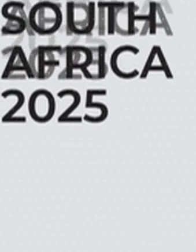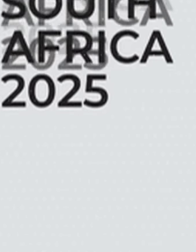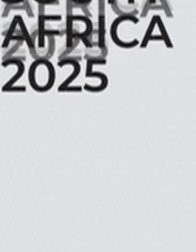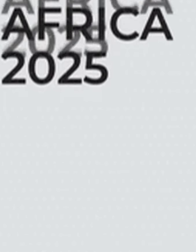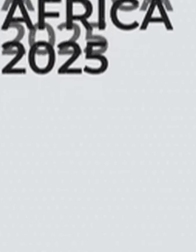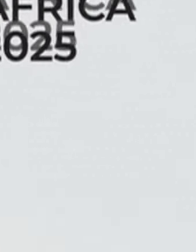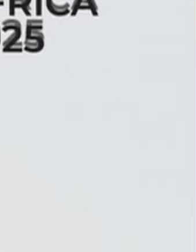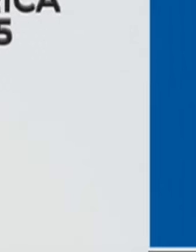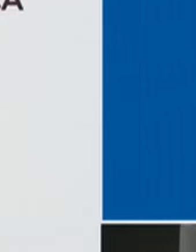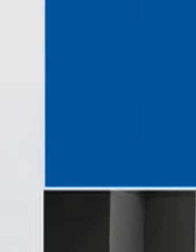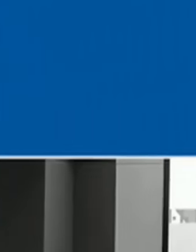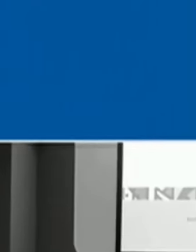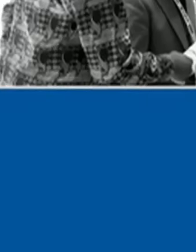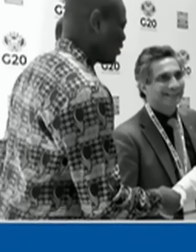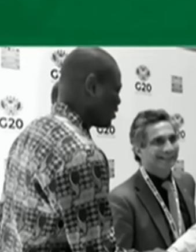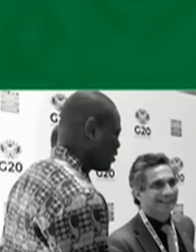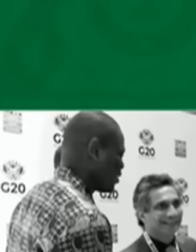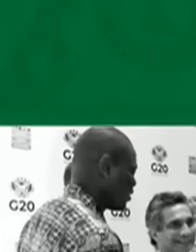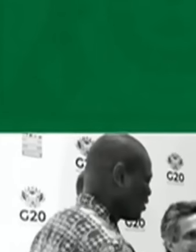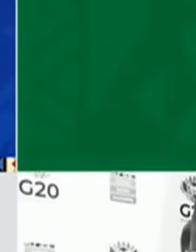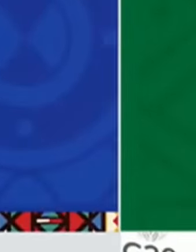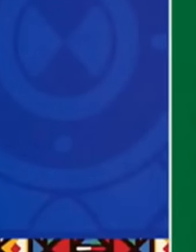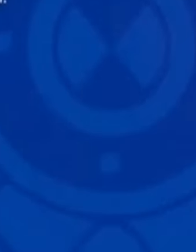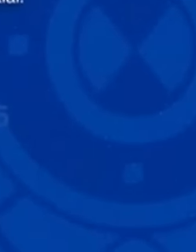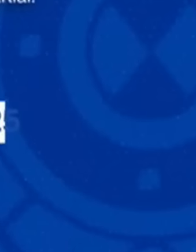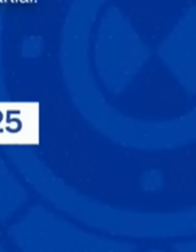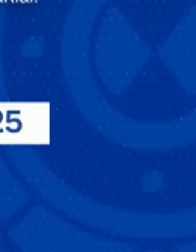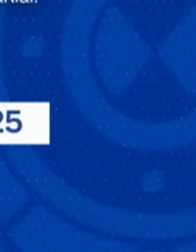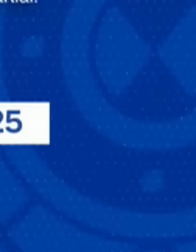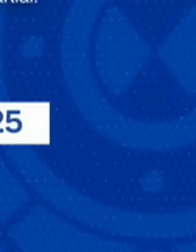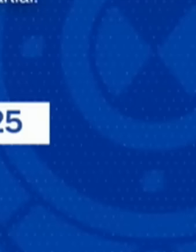SABC ke moamohedi wa kgaso ya G20 SA 2025.